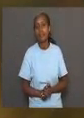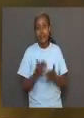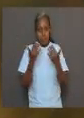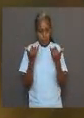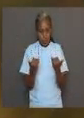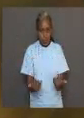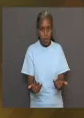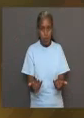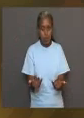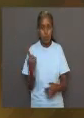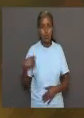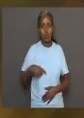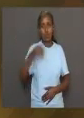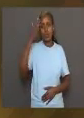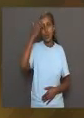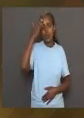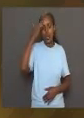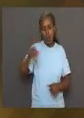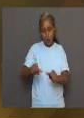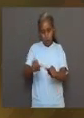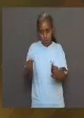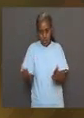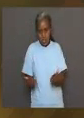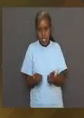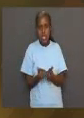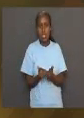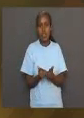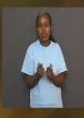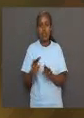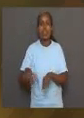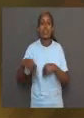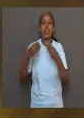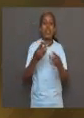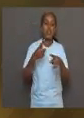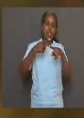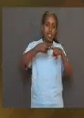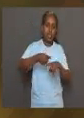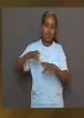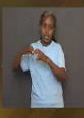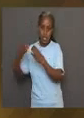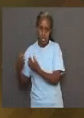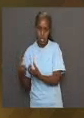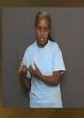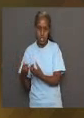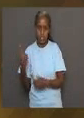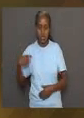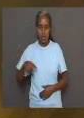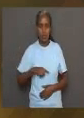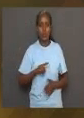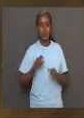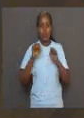Now that we know the area of a given cross-section, we can